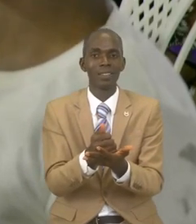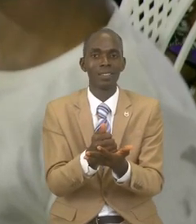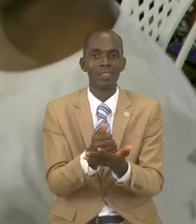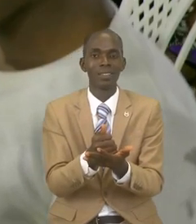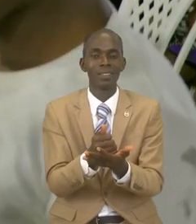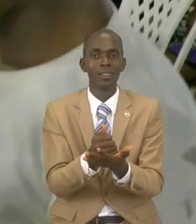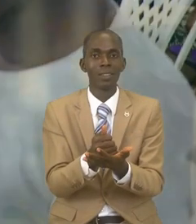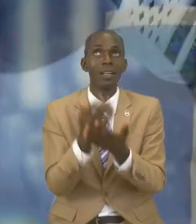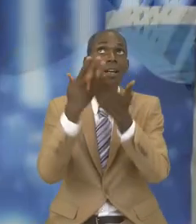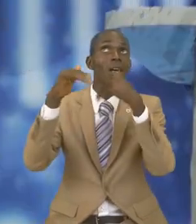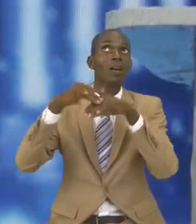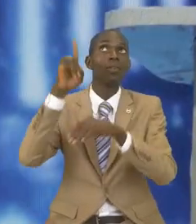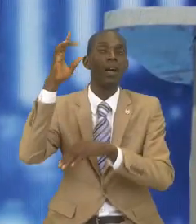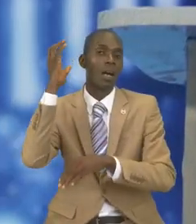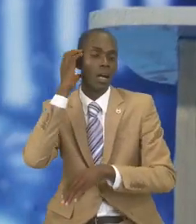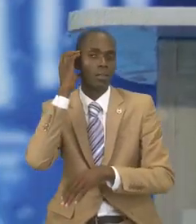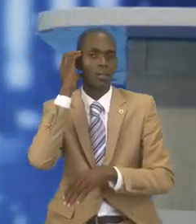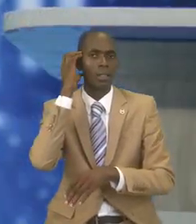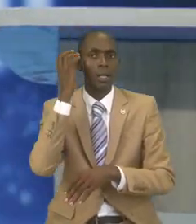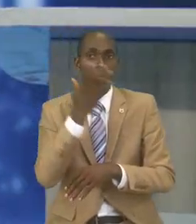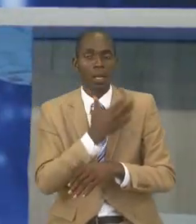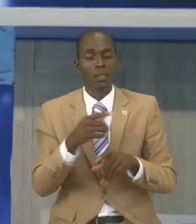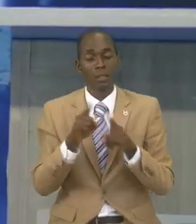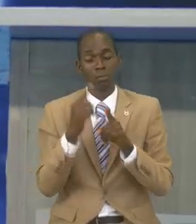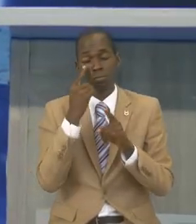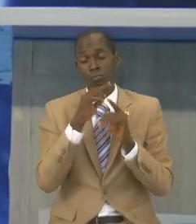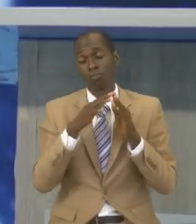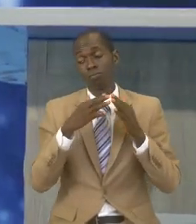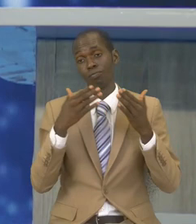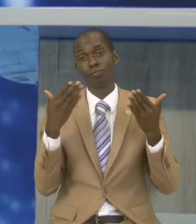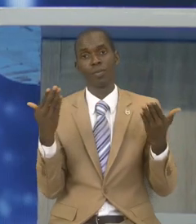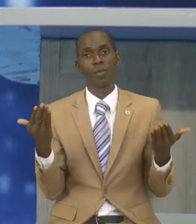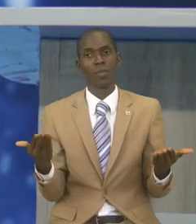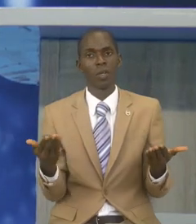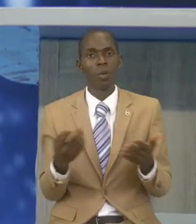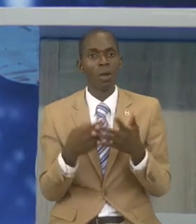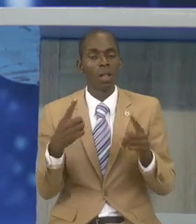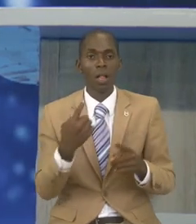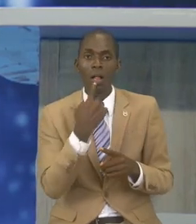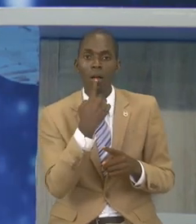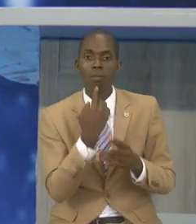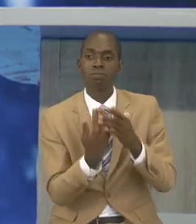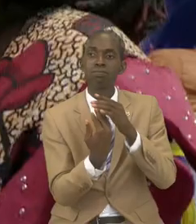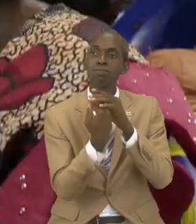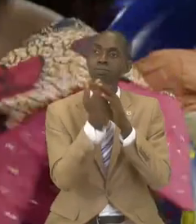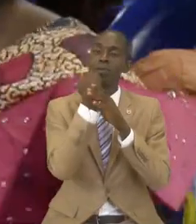Amen. Heaven heard. As we open our eyes like this, the tongue had become normal.